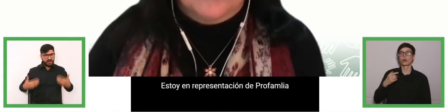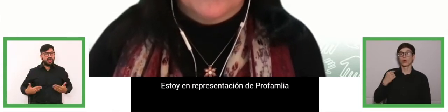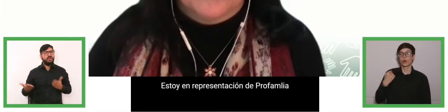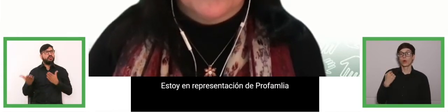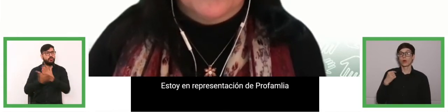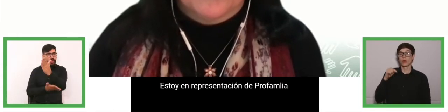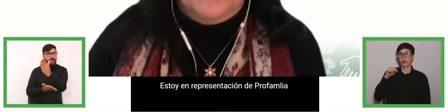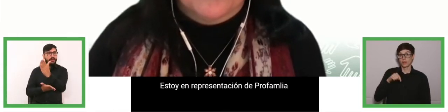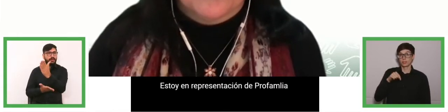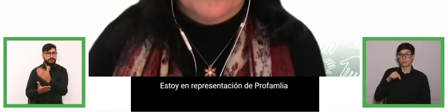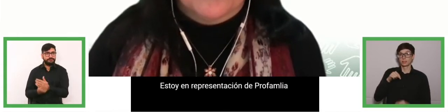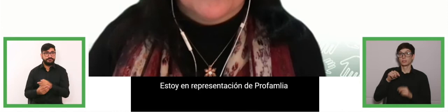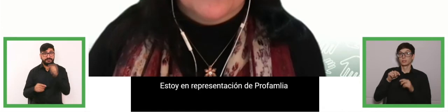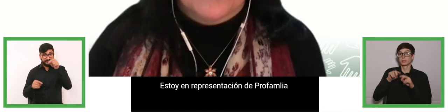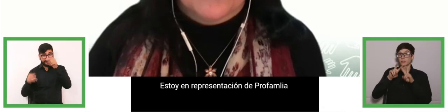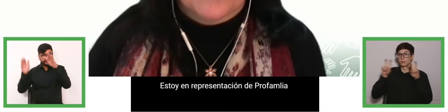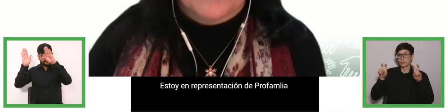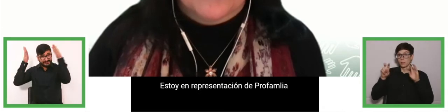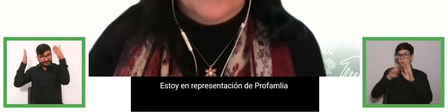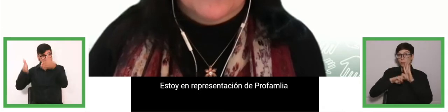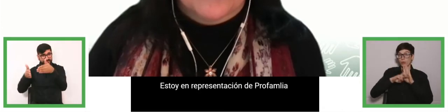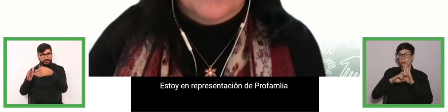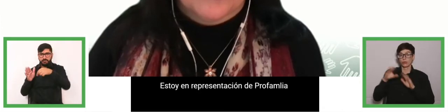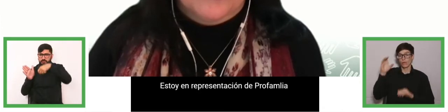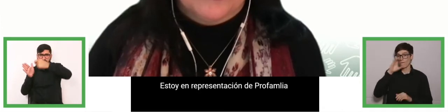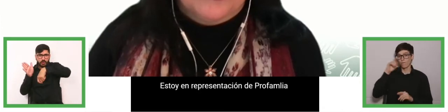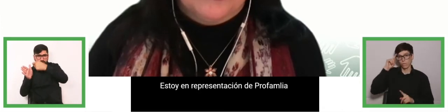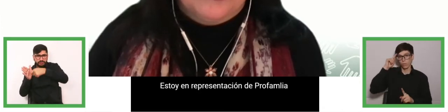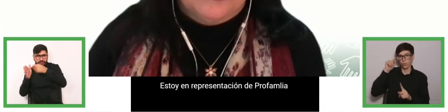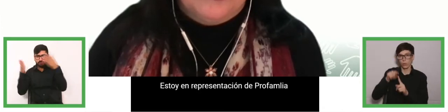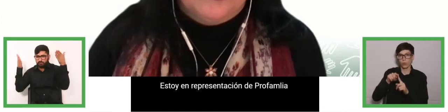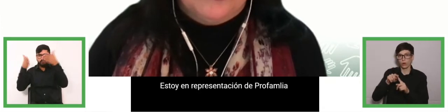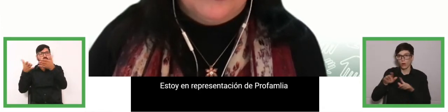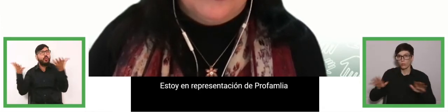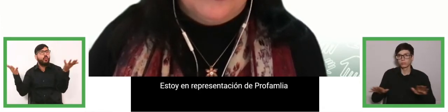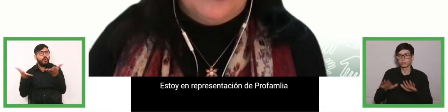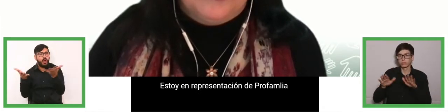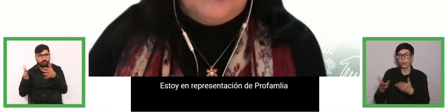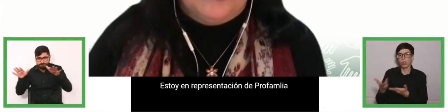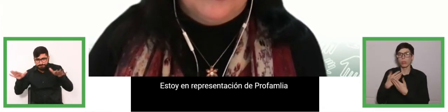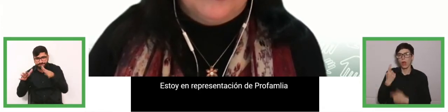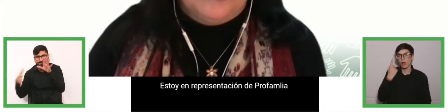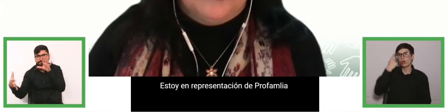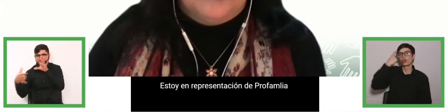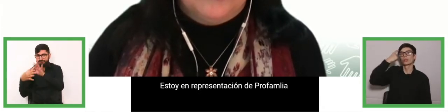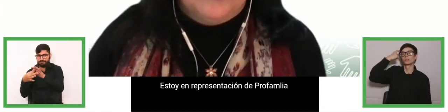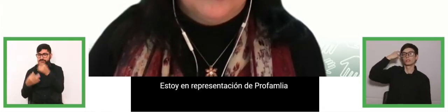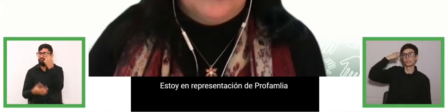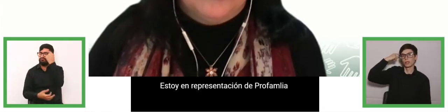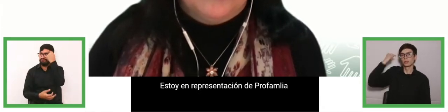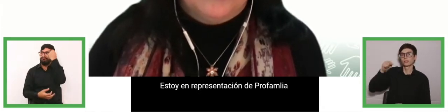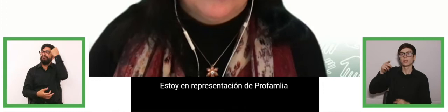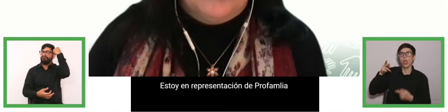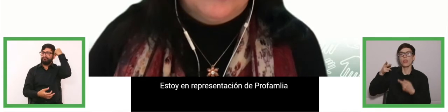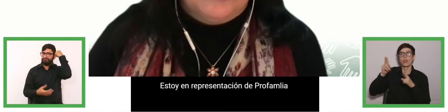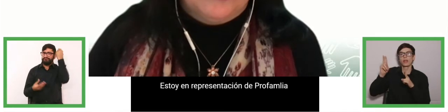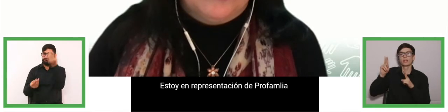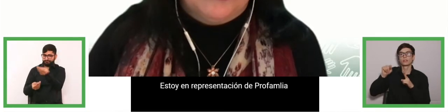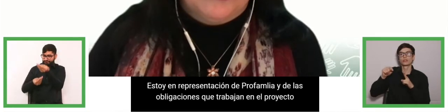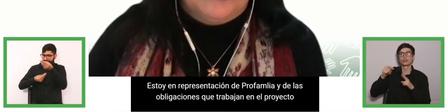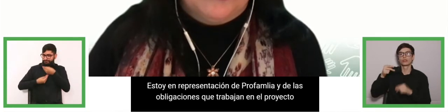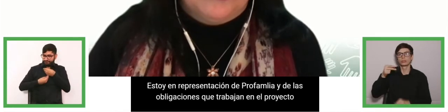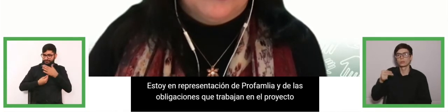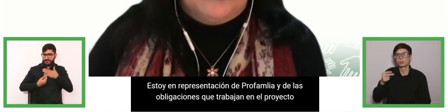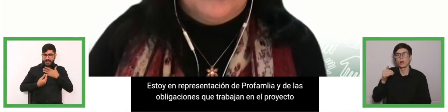seeks precisely to create awareness of the sexual and reproductive rights of people with intellectual and psychosocial